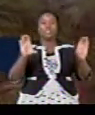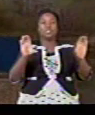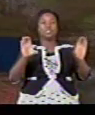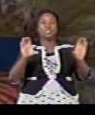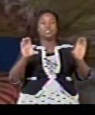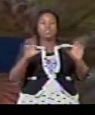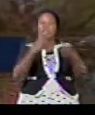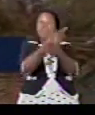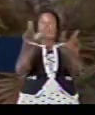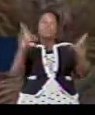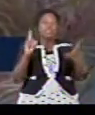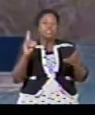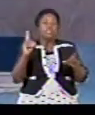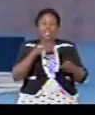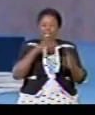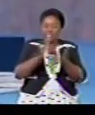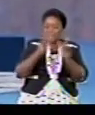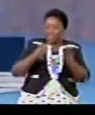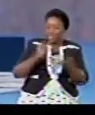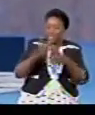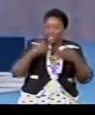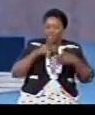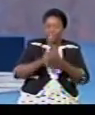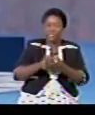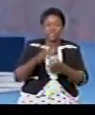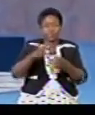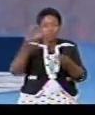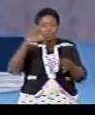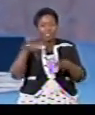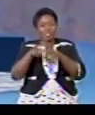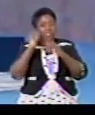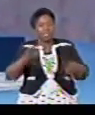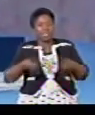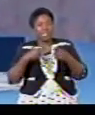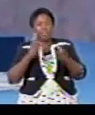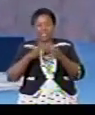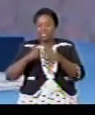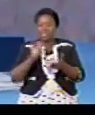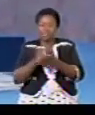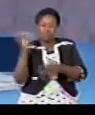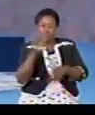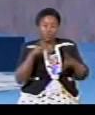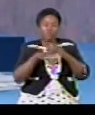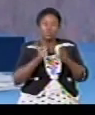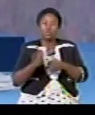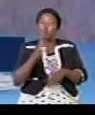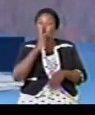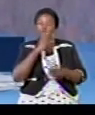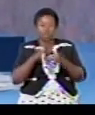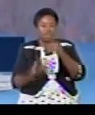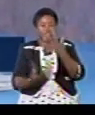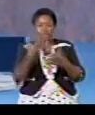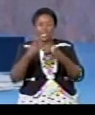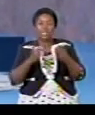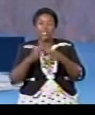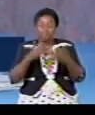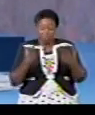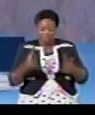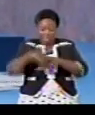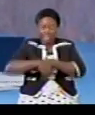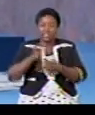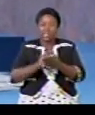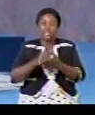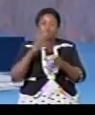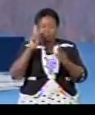spirit will throw him into the fire and into the water. Tonight, you have emancipated,